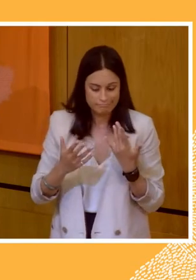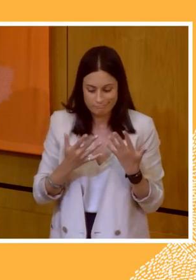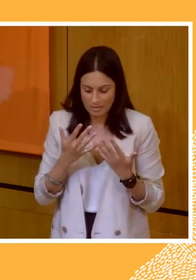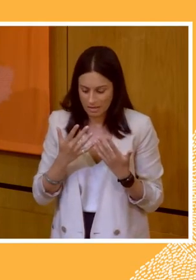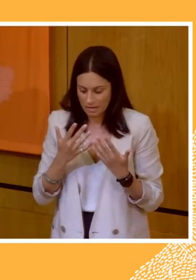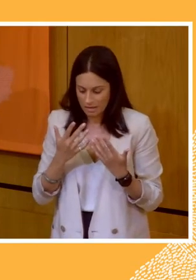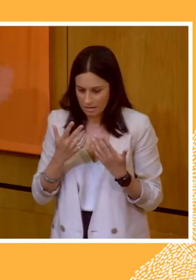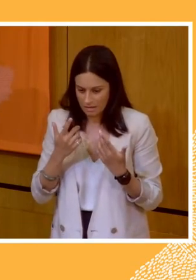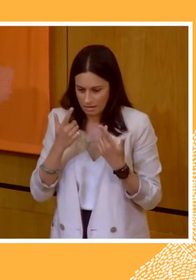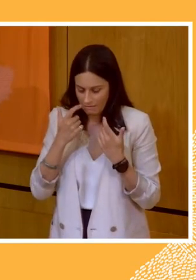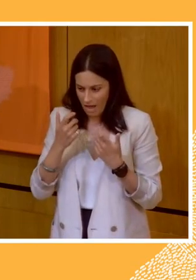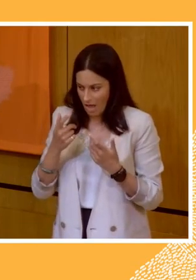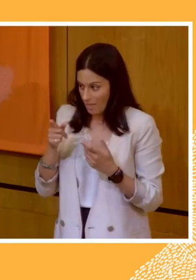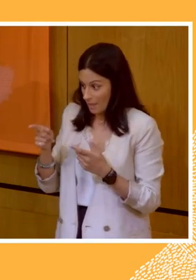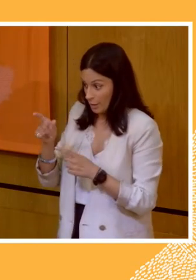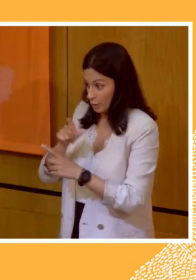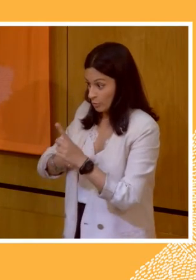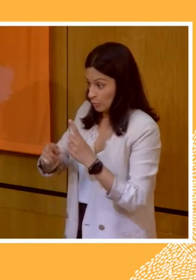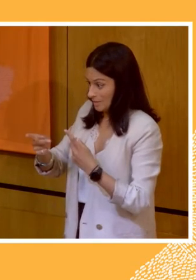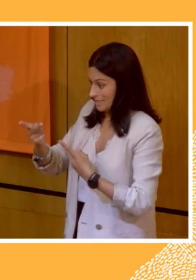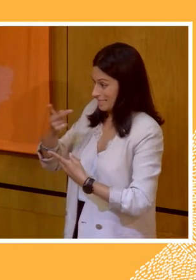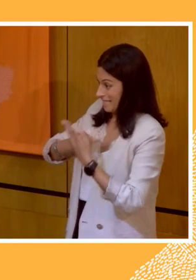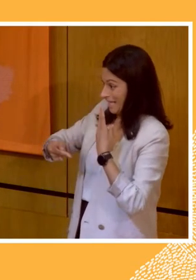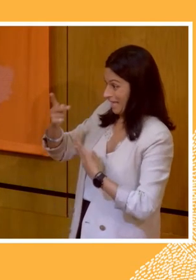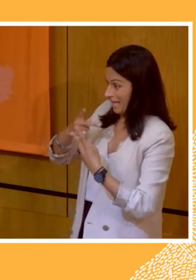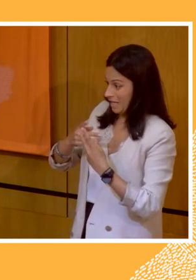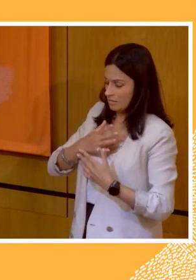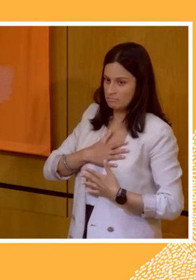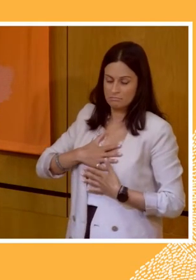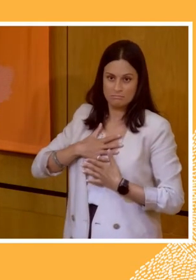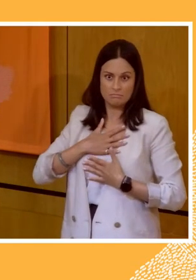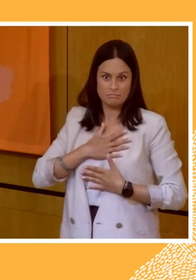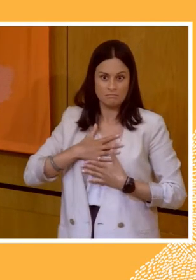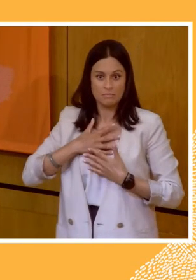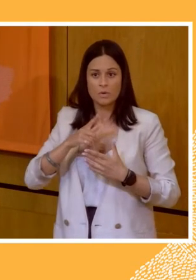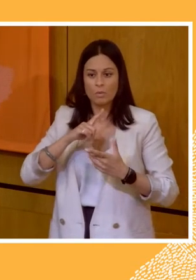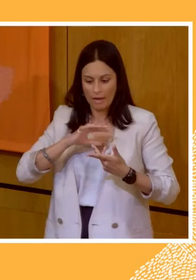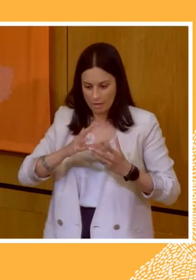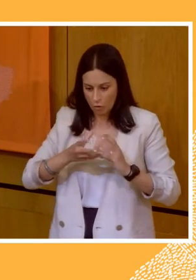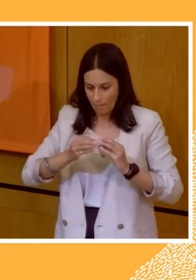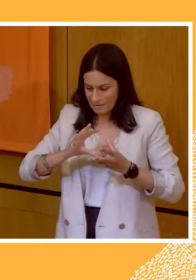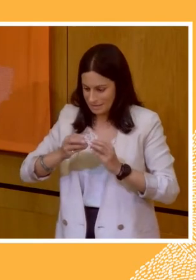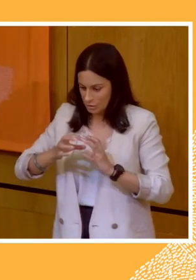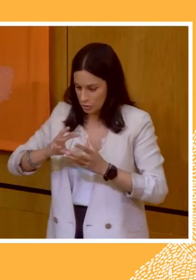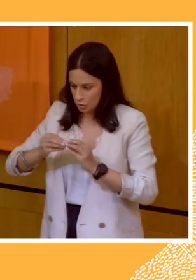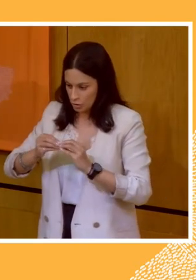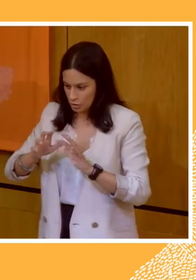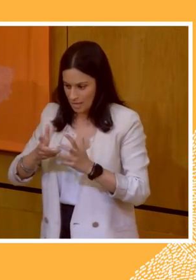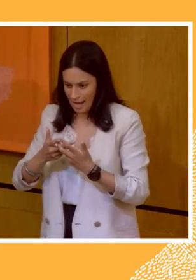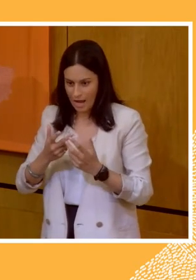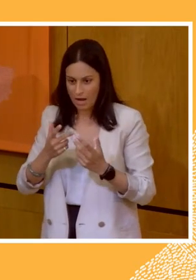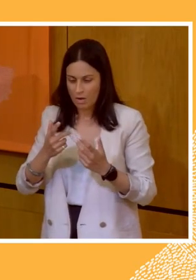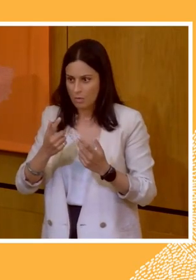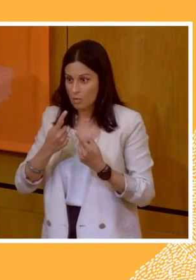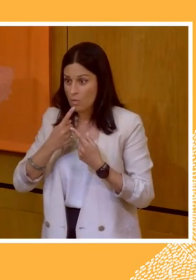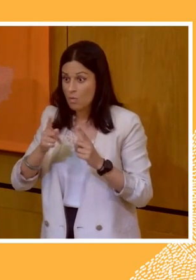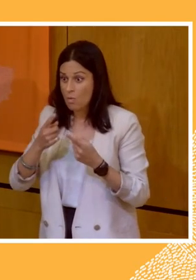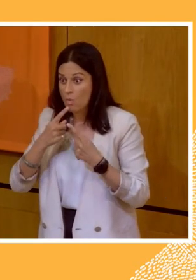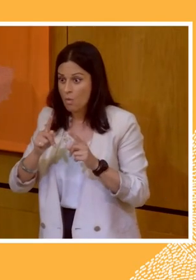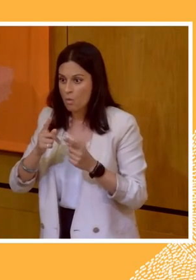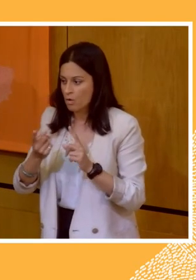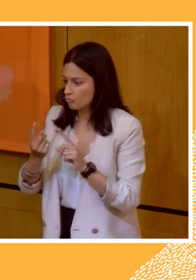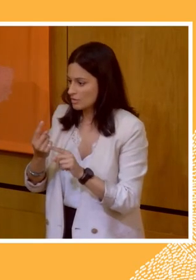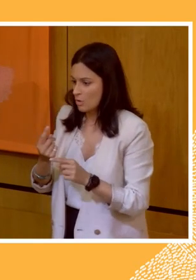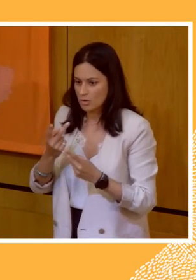I find the songs of the Batwa sing incredibly moving, partly because I think just the compositions and the way that they do it, that call and response and